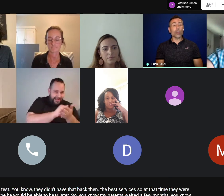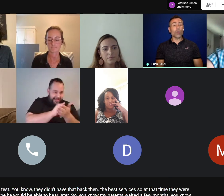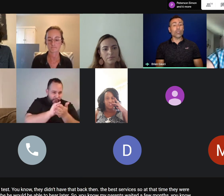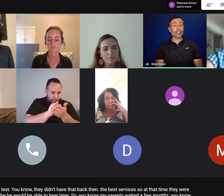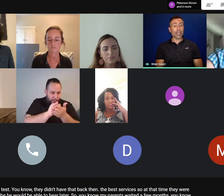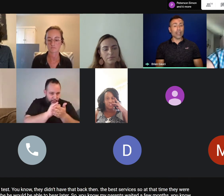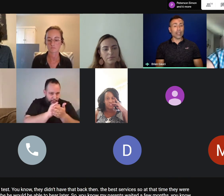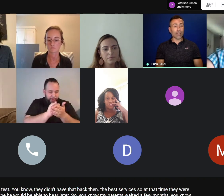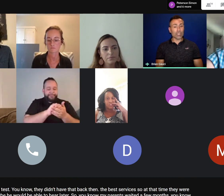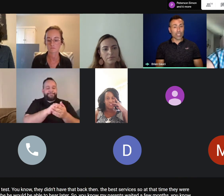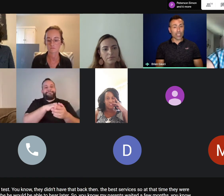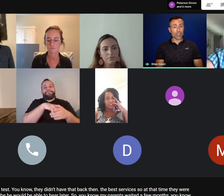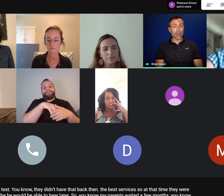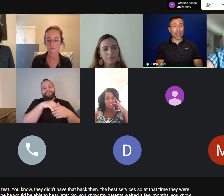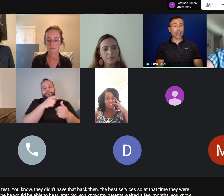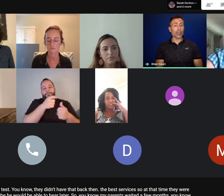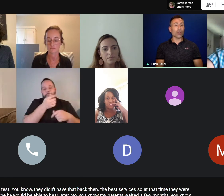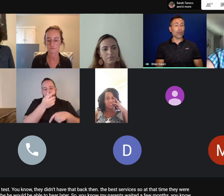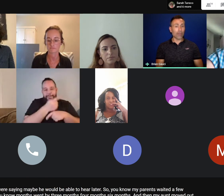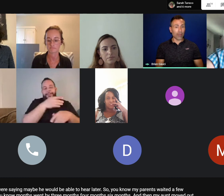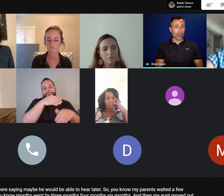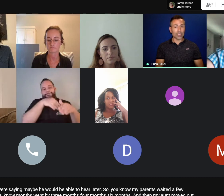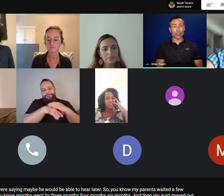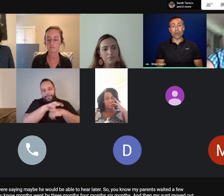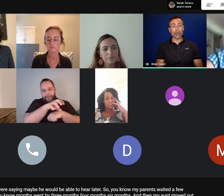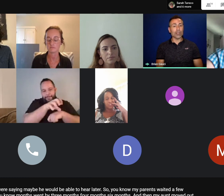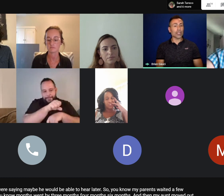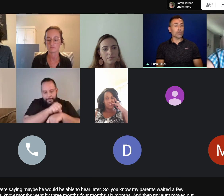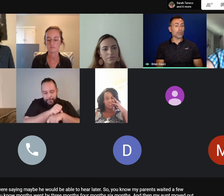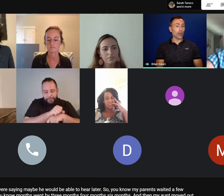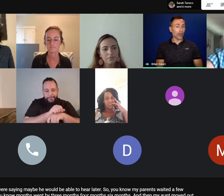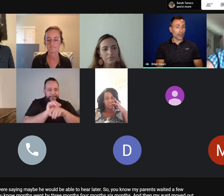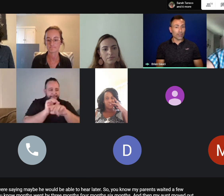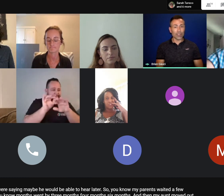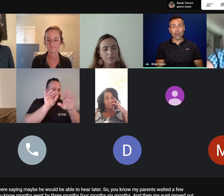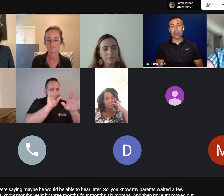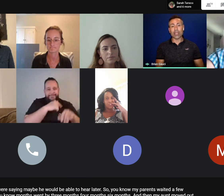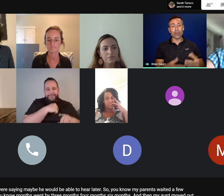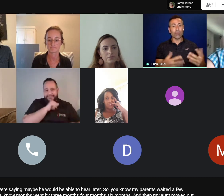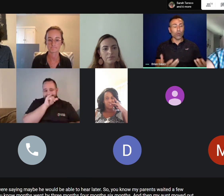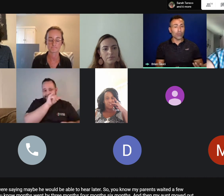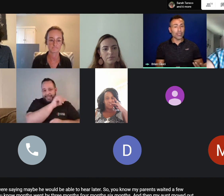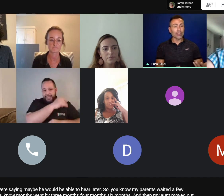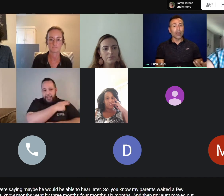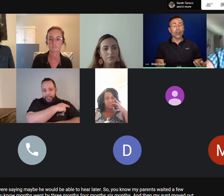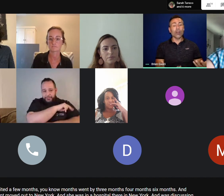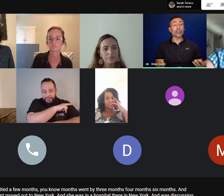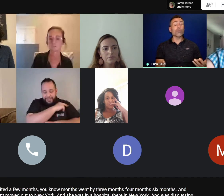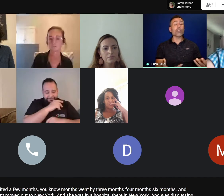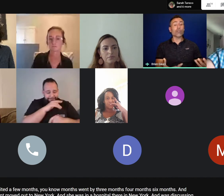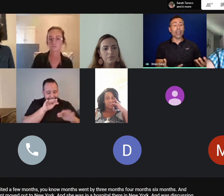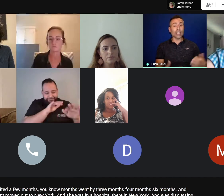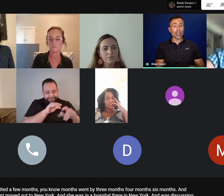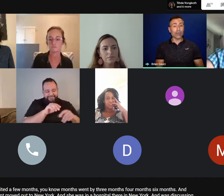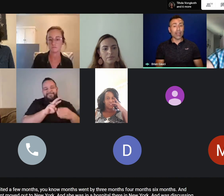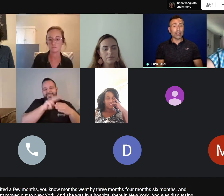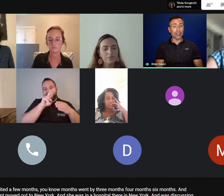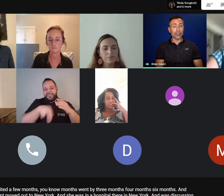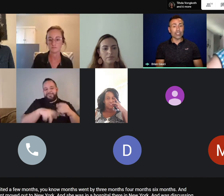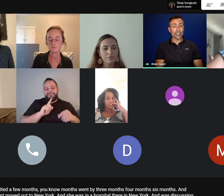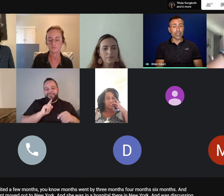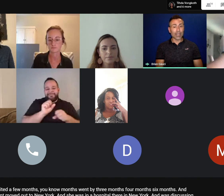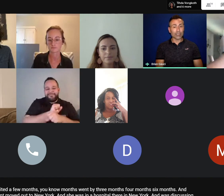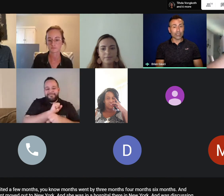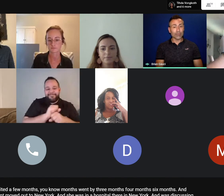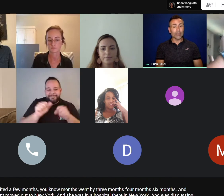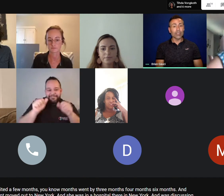And so once they had that conversation, my aunt called my parents, told my parents that it was imperative for them to make an appointment or to book a flight and come down